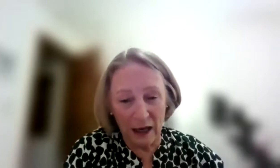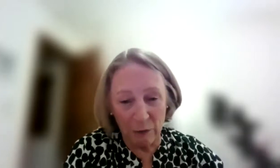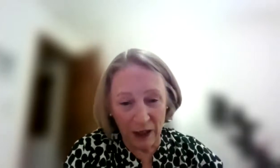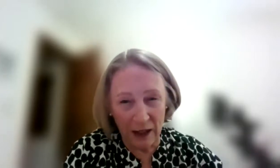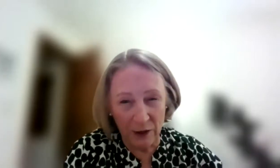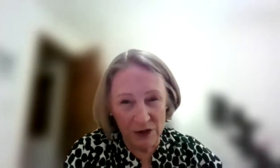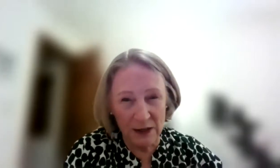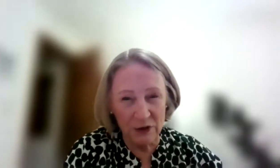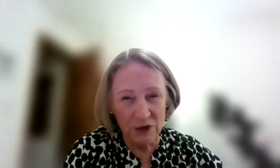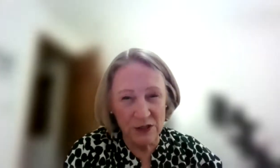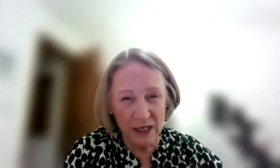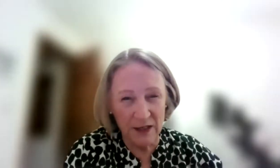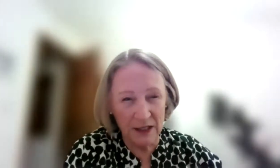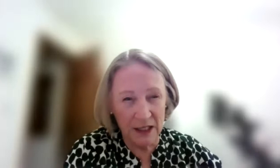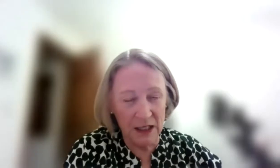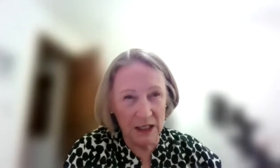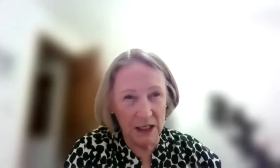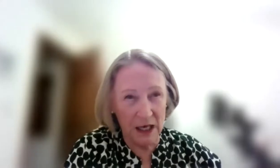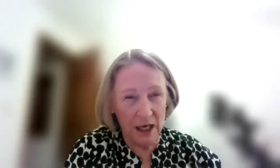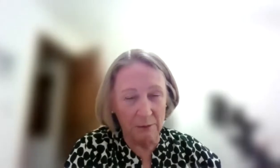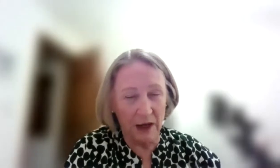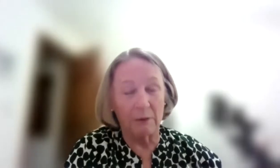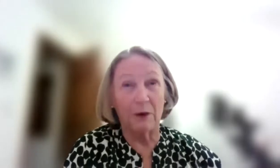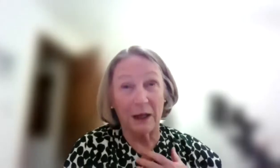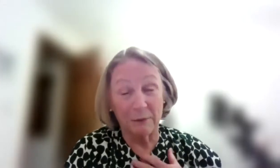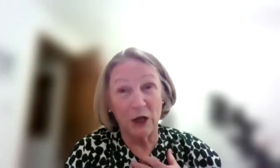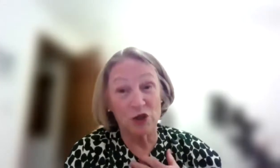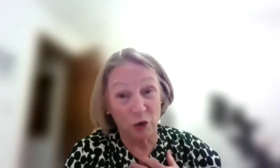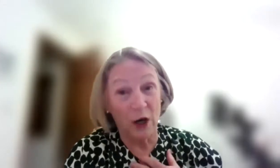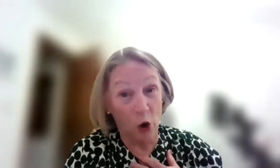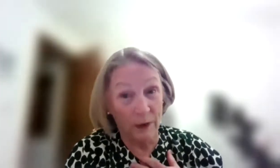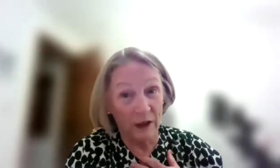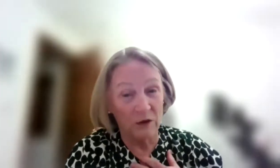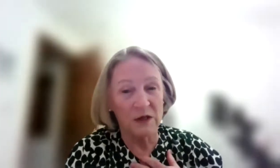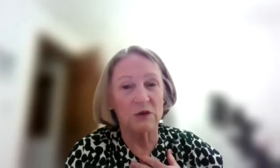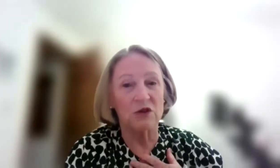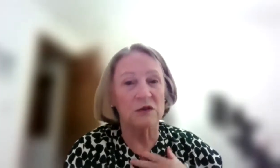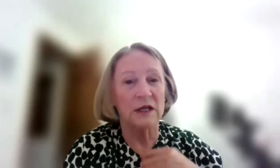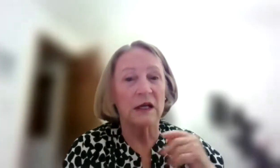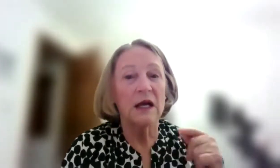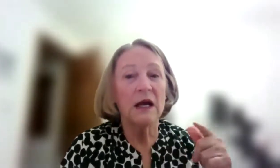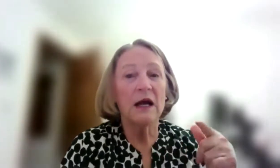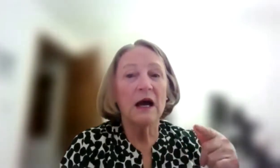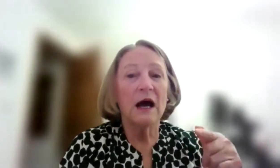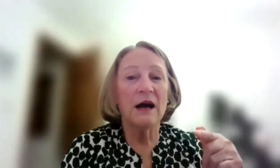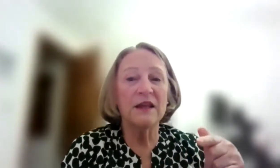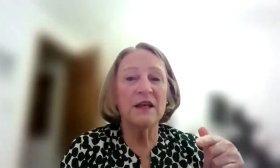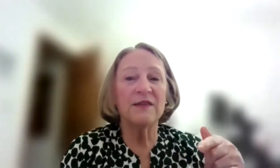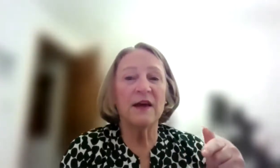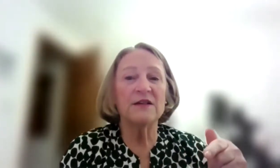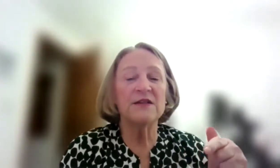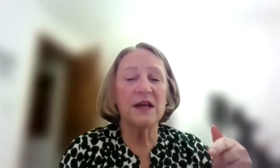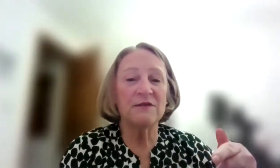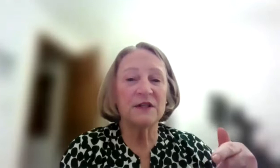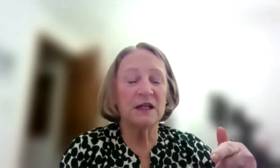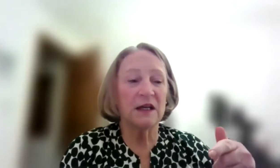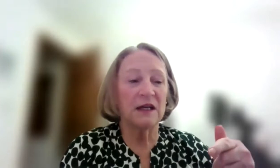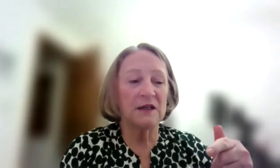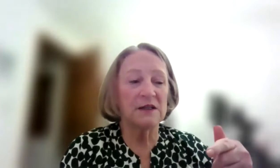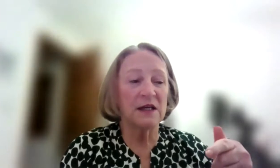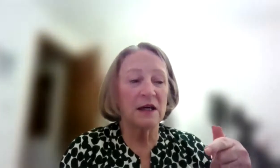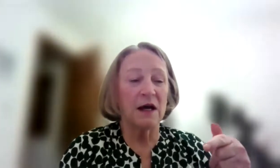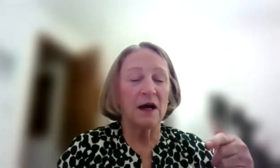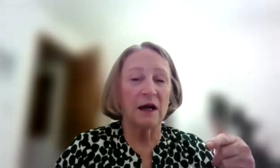I understand what you're saying, I think, well, I'm not sure. I hope I understand what you're saying. I think that